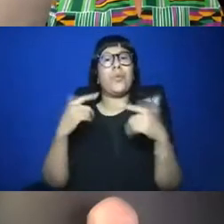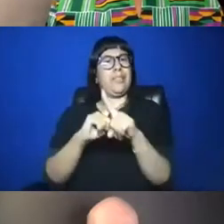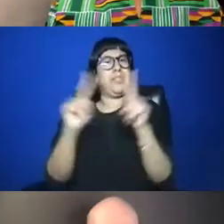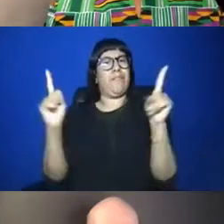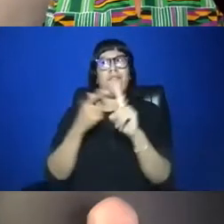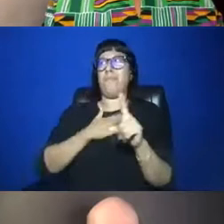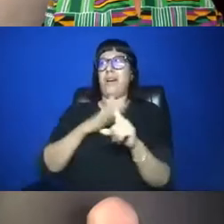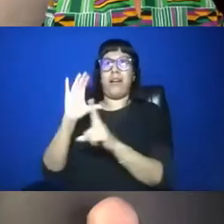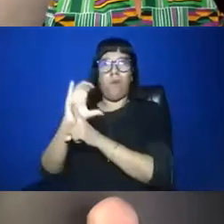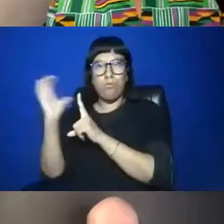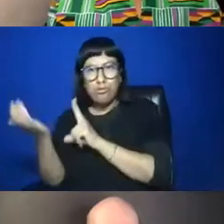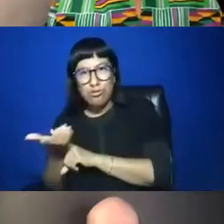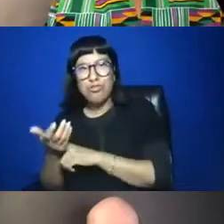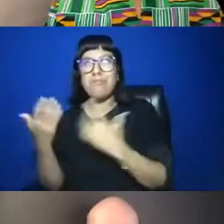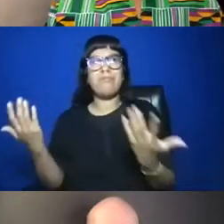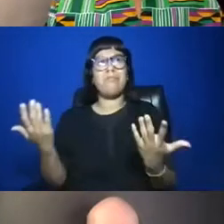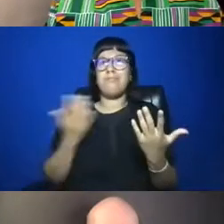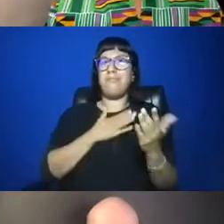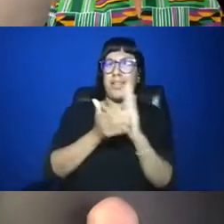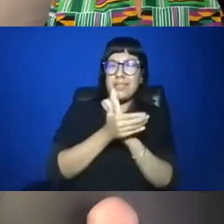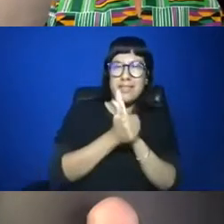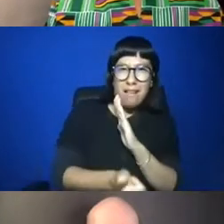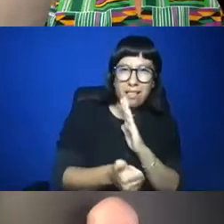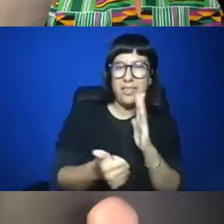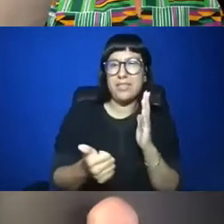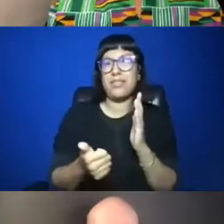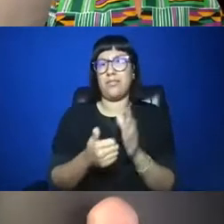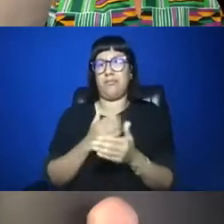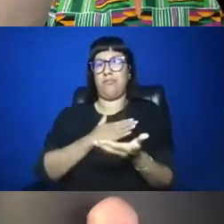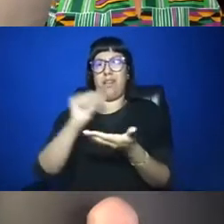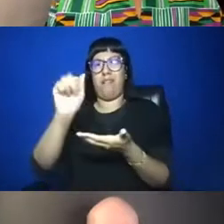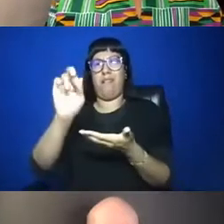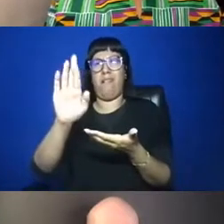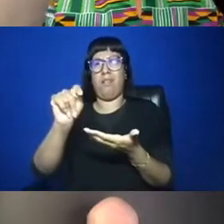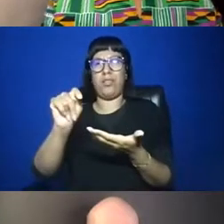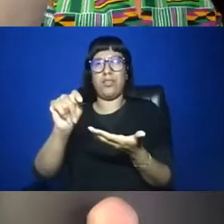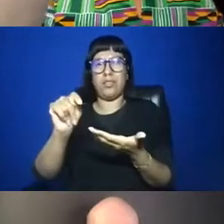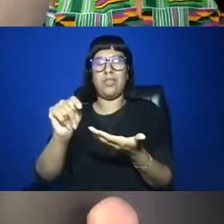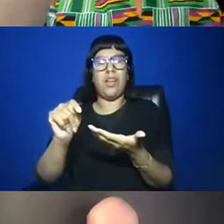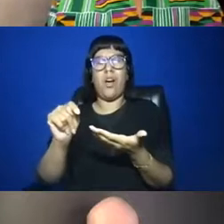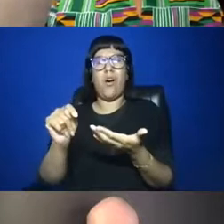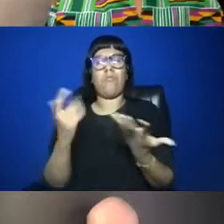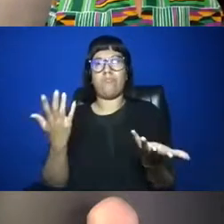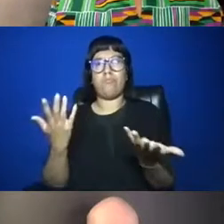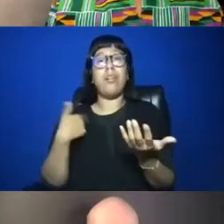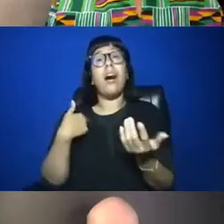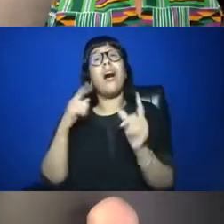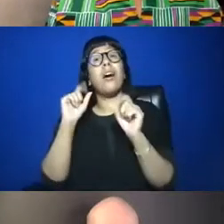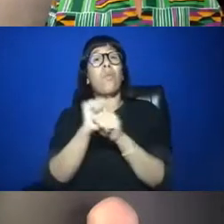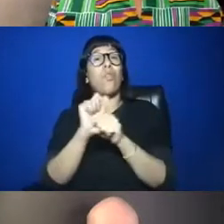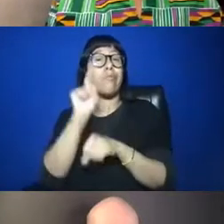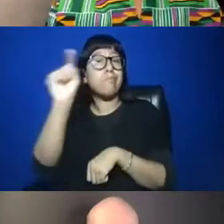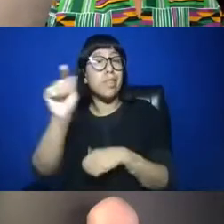my talent, my art. I work at school.